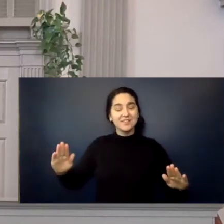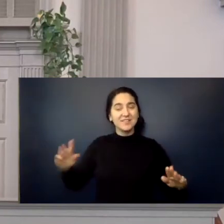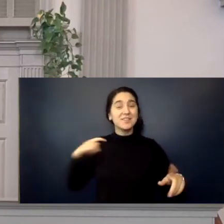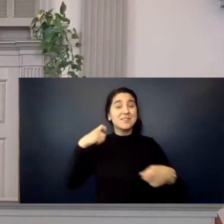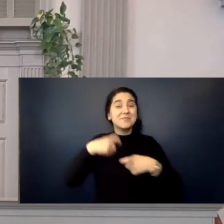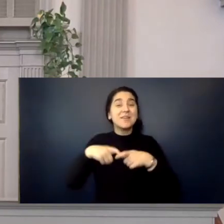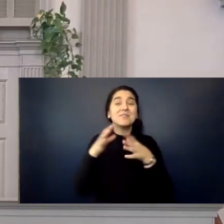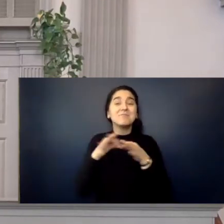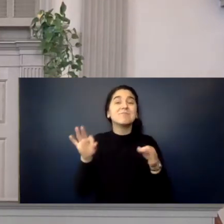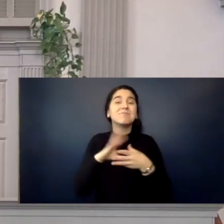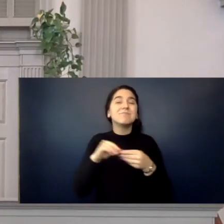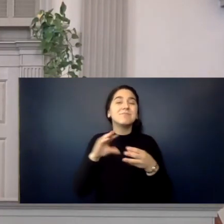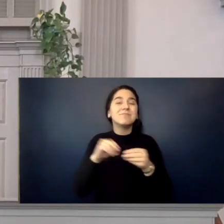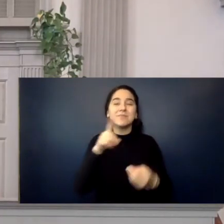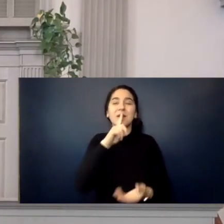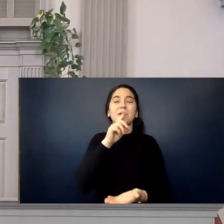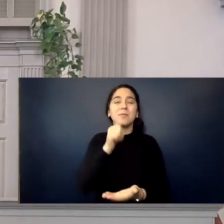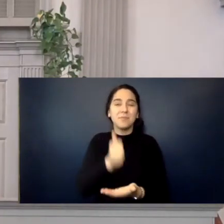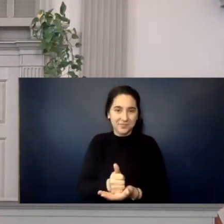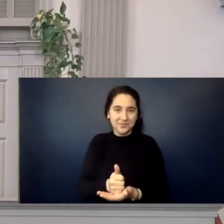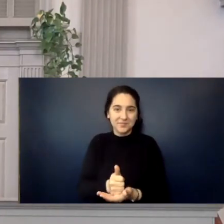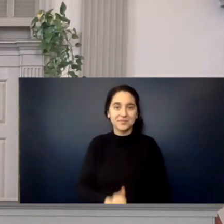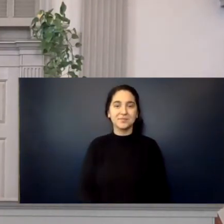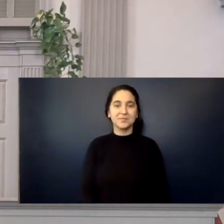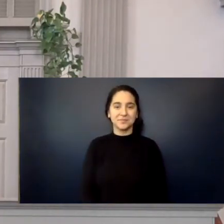Dios te bendiga. Amen.